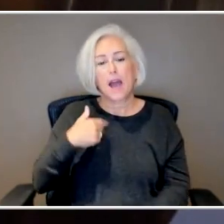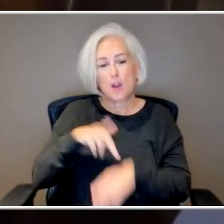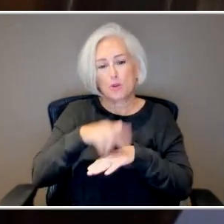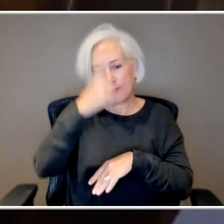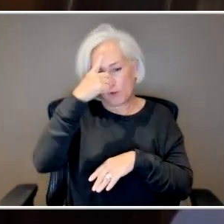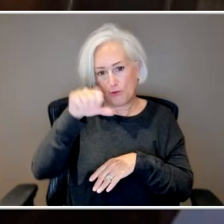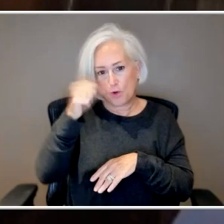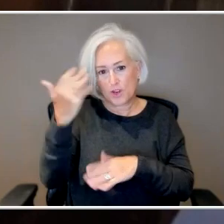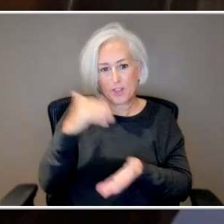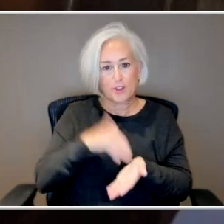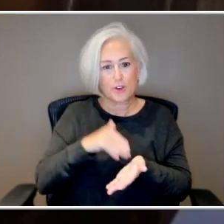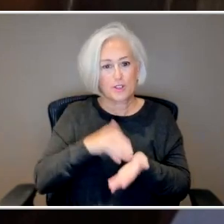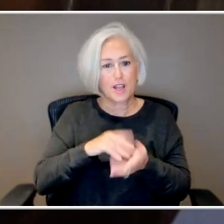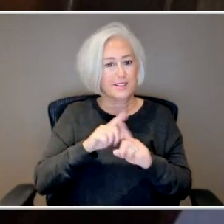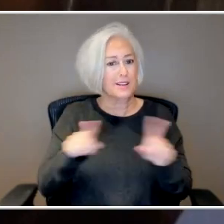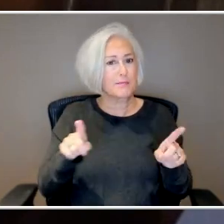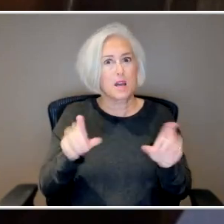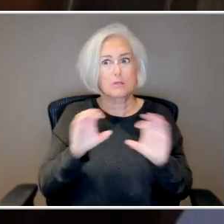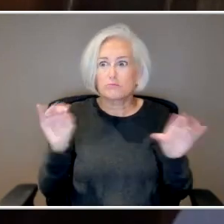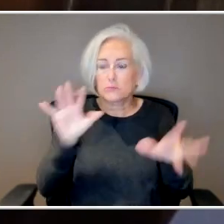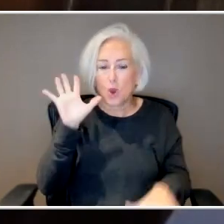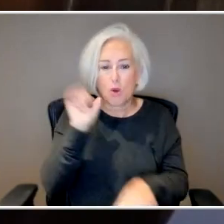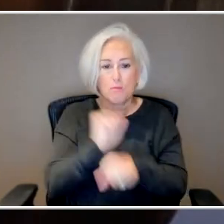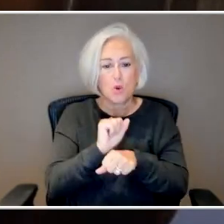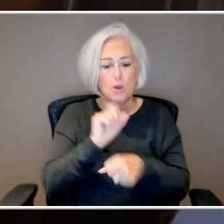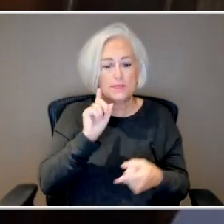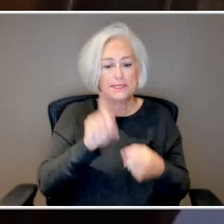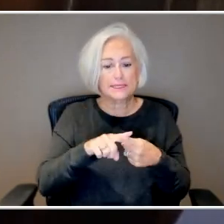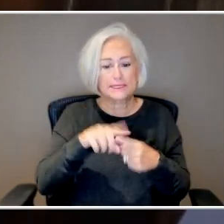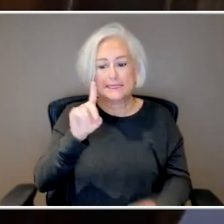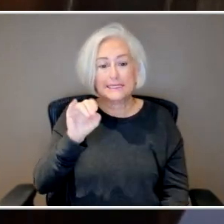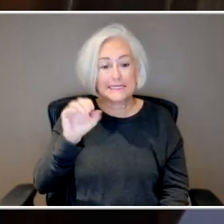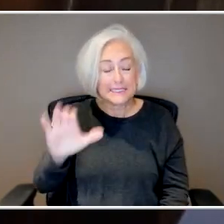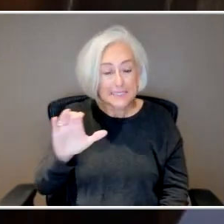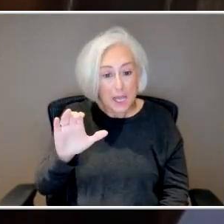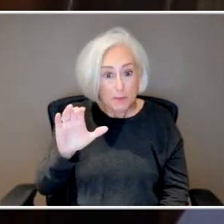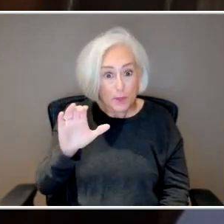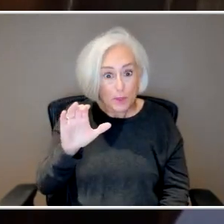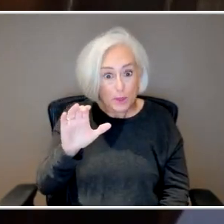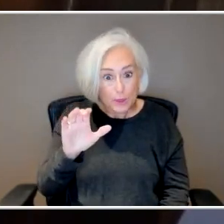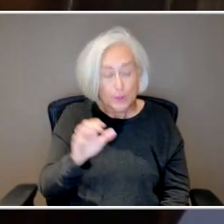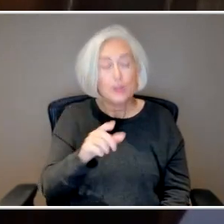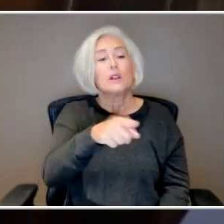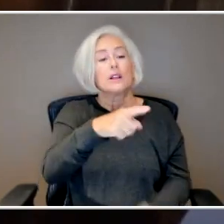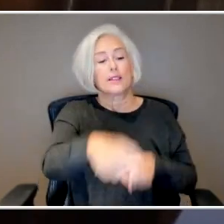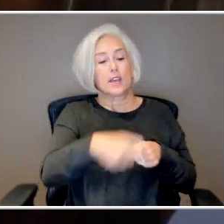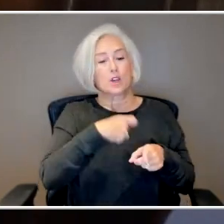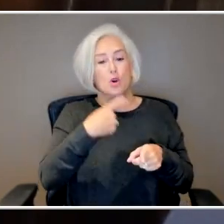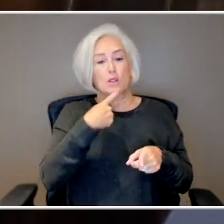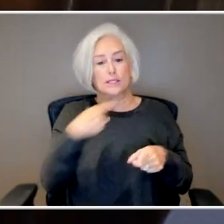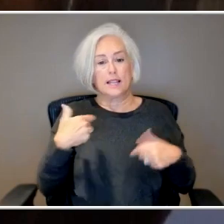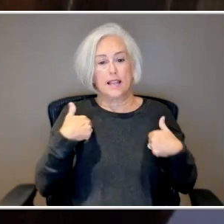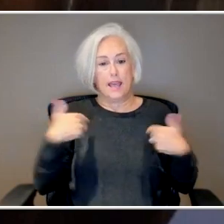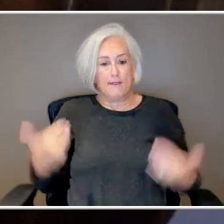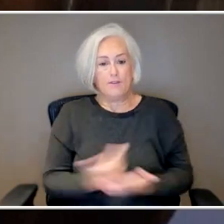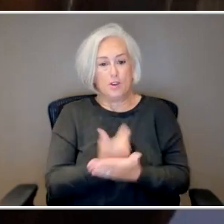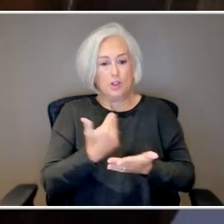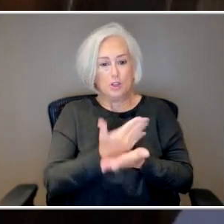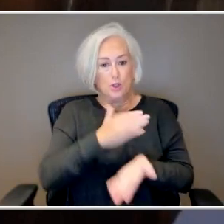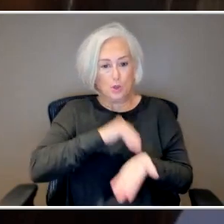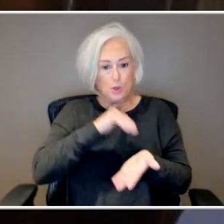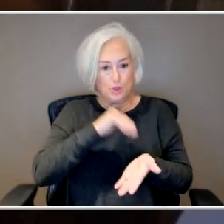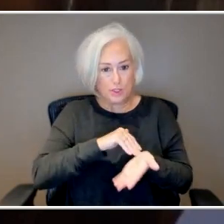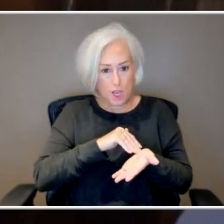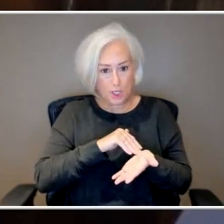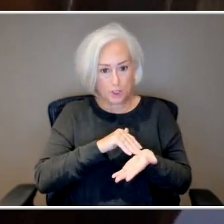And I couldn't see him until December. He was booked up. She goes, but they called back and they said they have a brand new physician. He